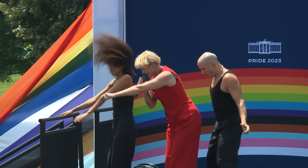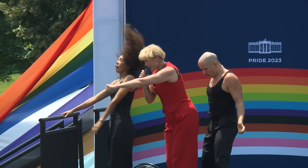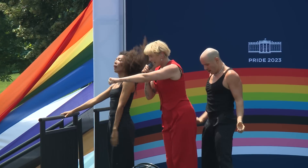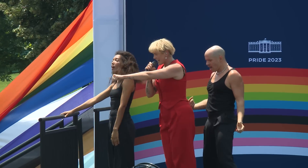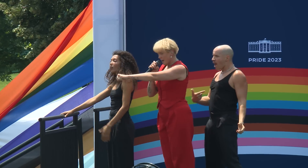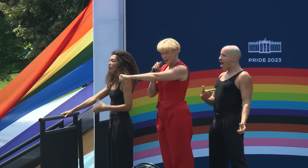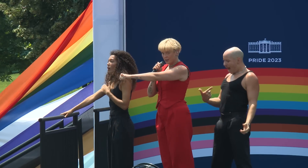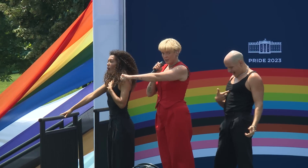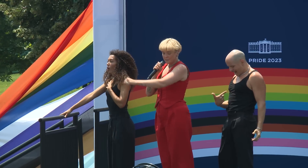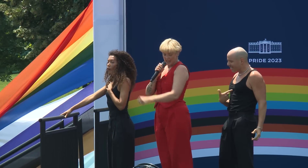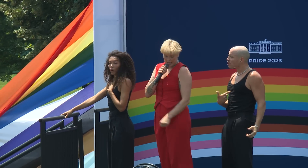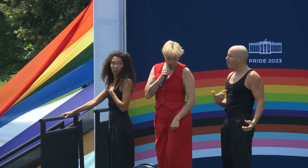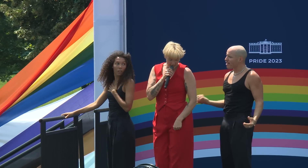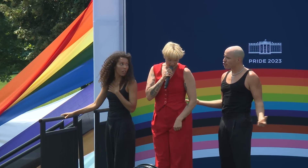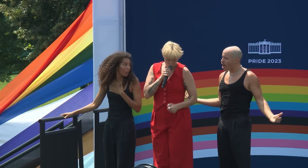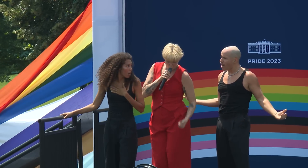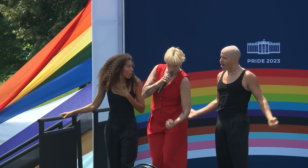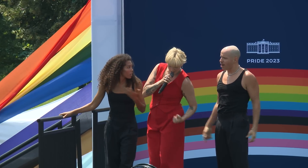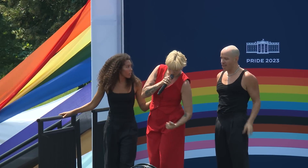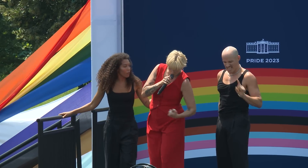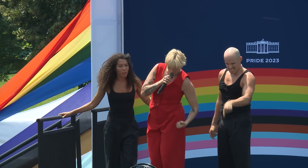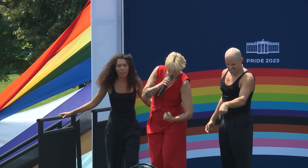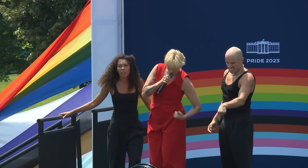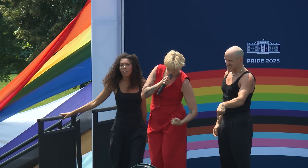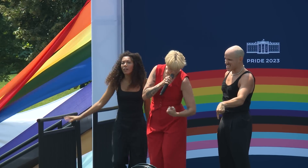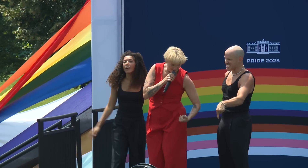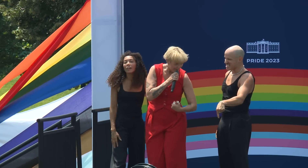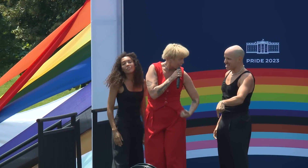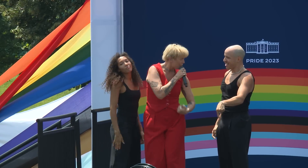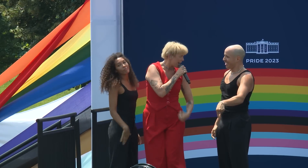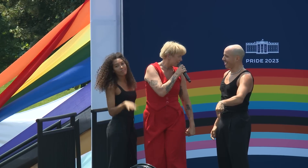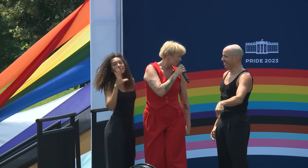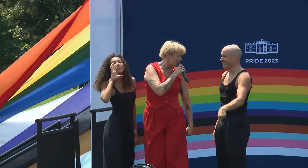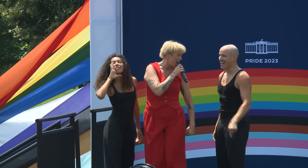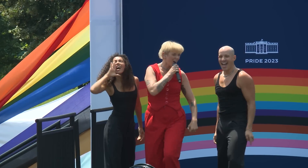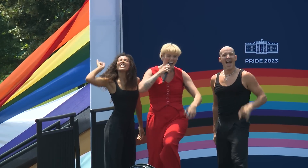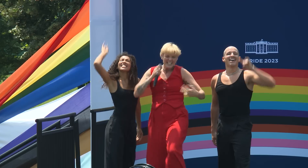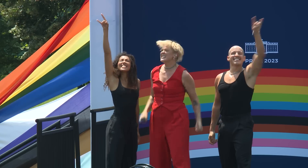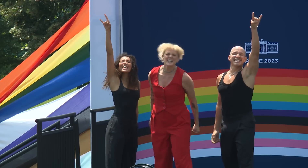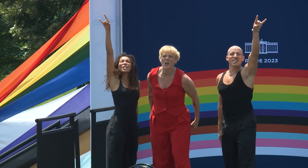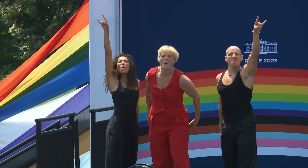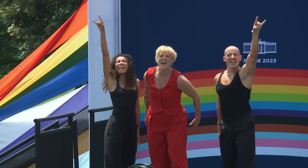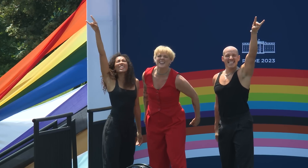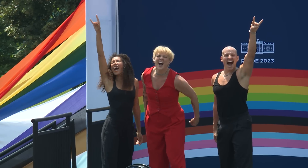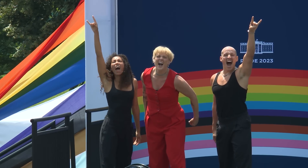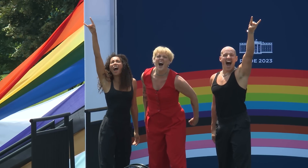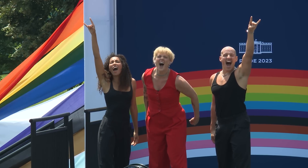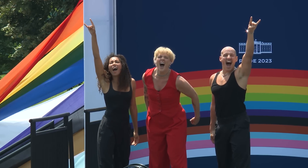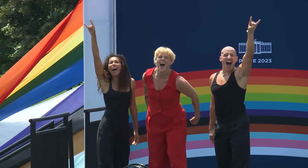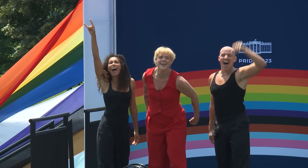Now you're mine. Head out the window screaming your favorite breakup song.